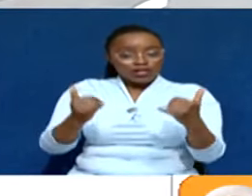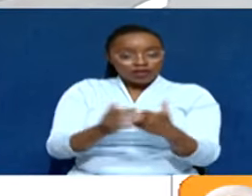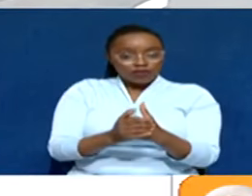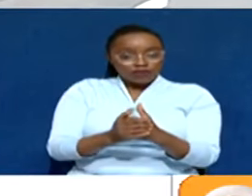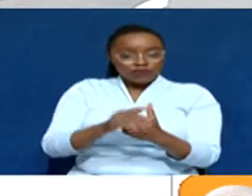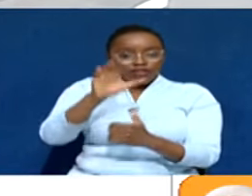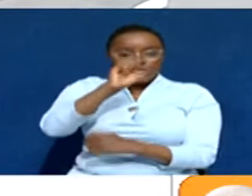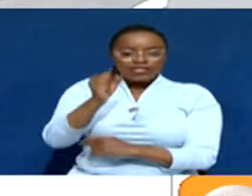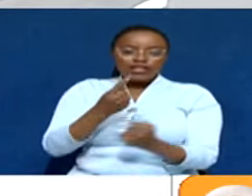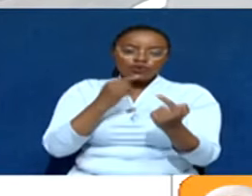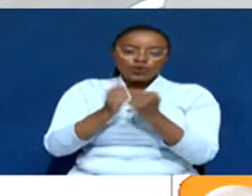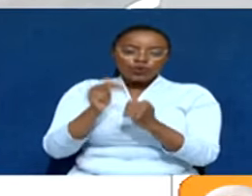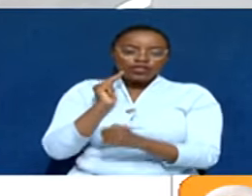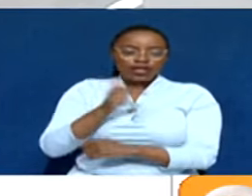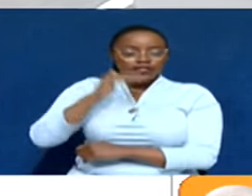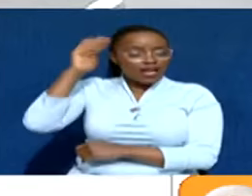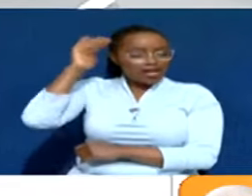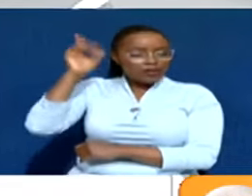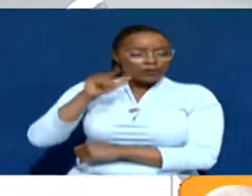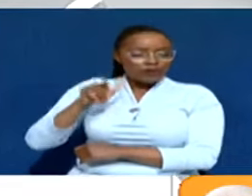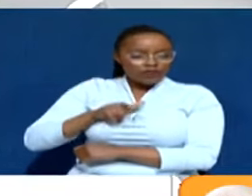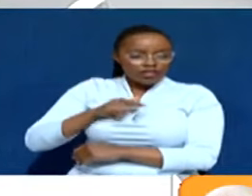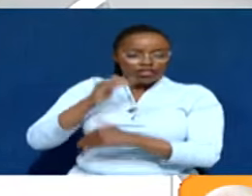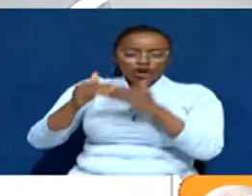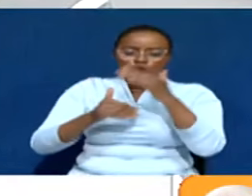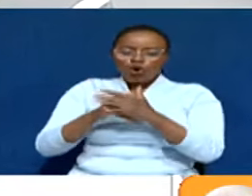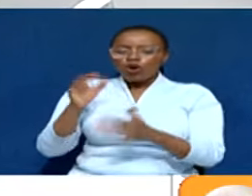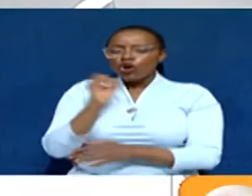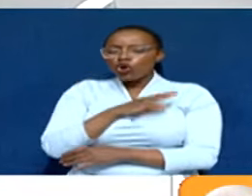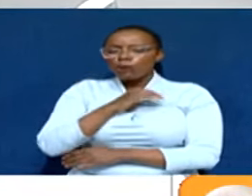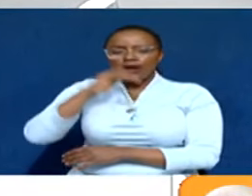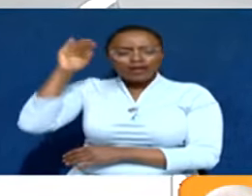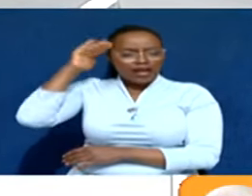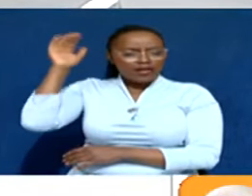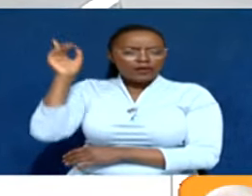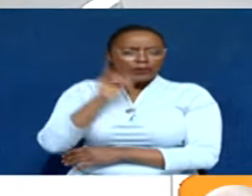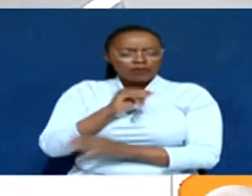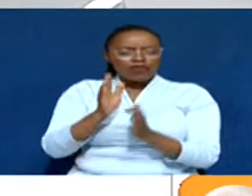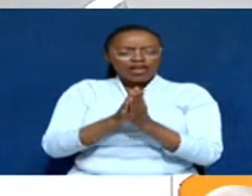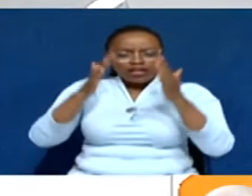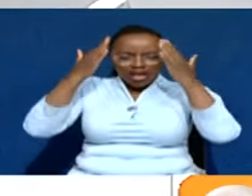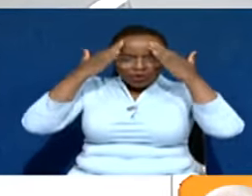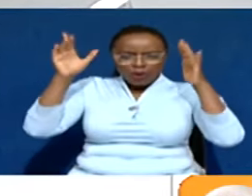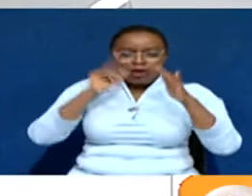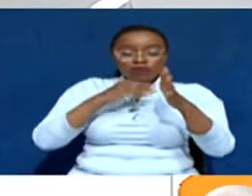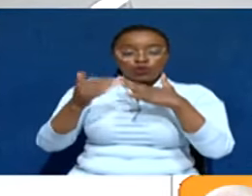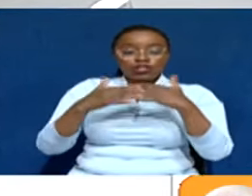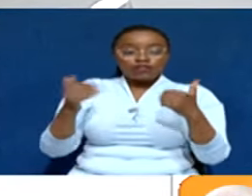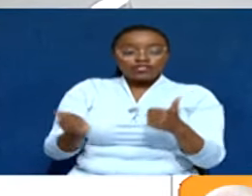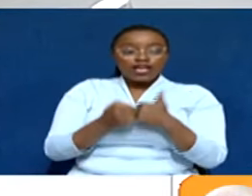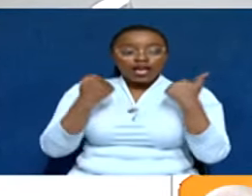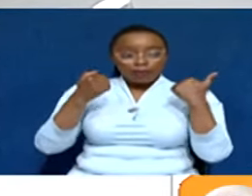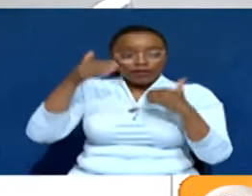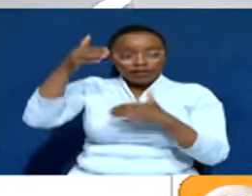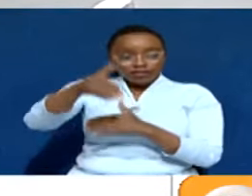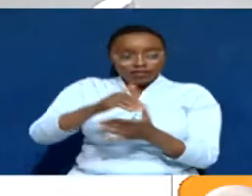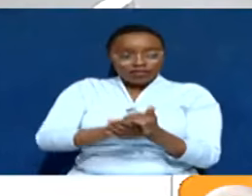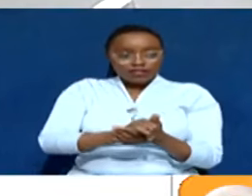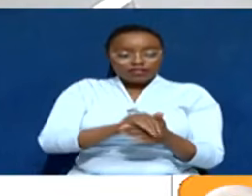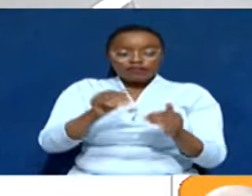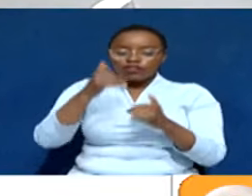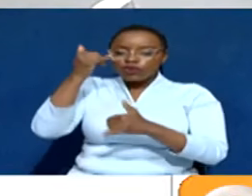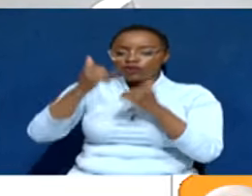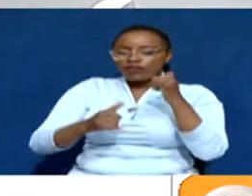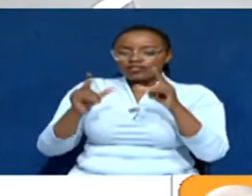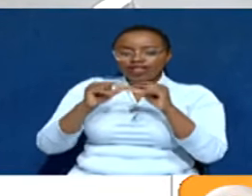Yeah. Watch us CS atuangalesha. You've heard the ladies, you've heard all the complaints. I'm sure, you know, you are aware of what's happening on the ground. You get the